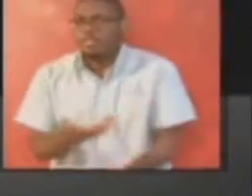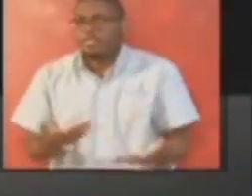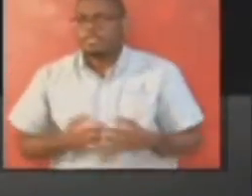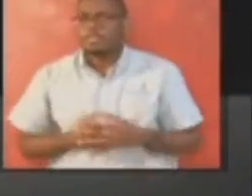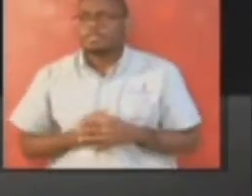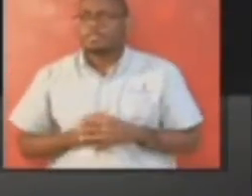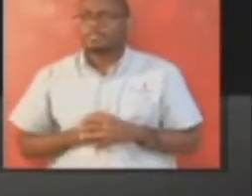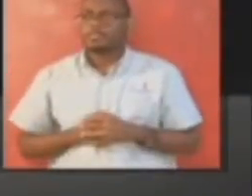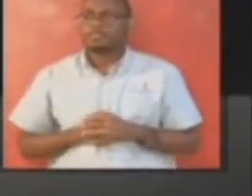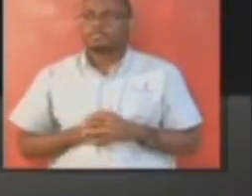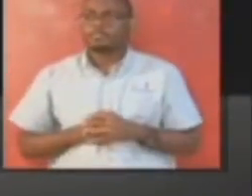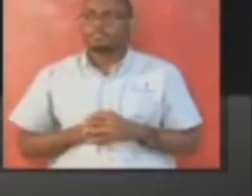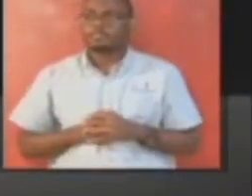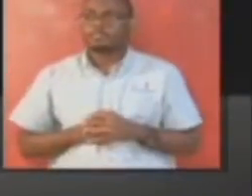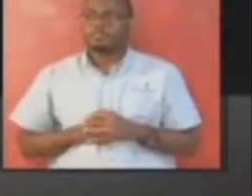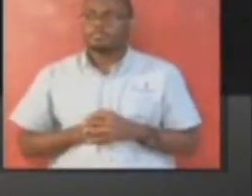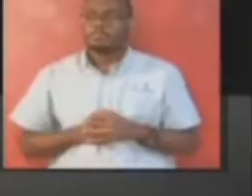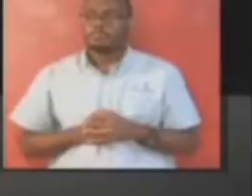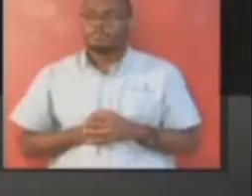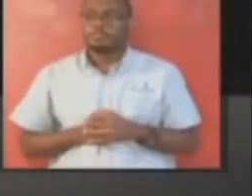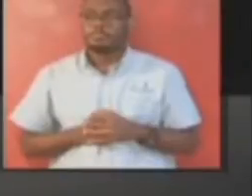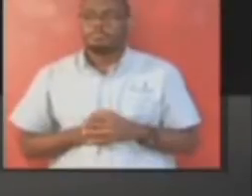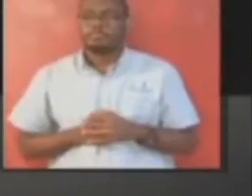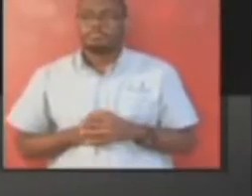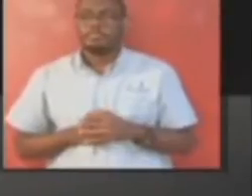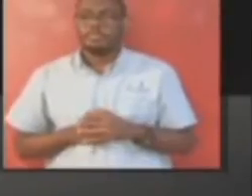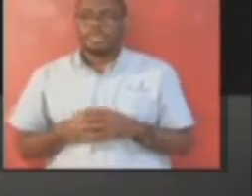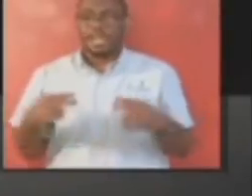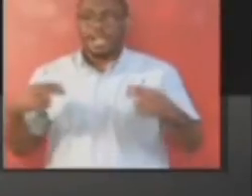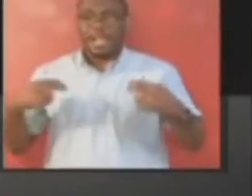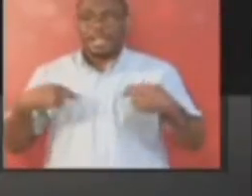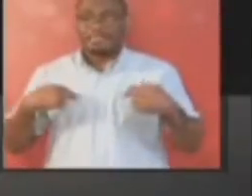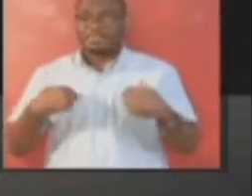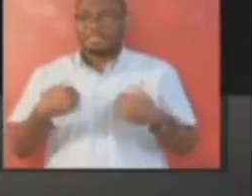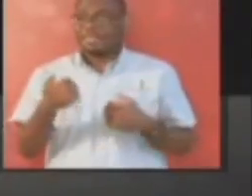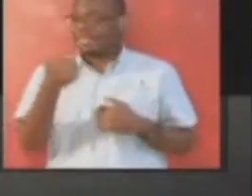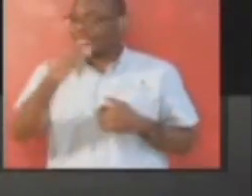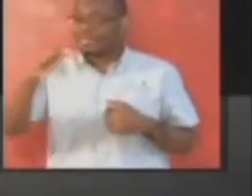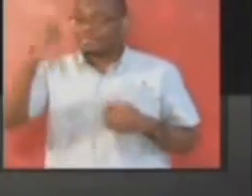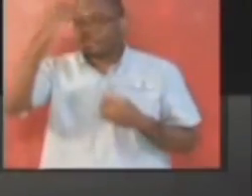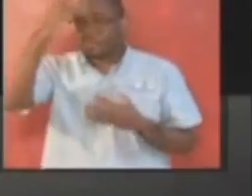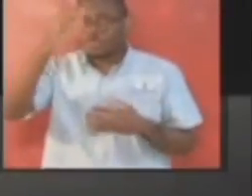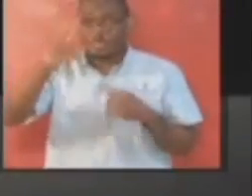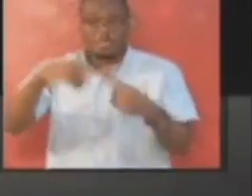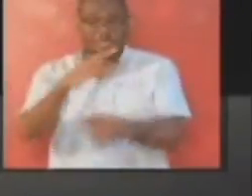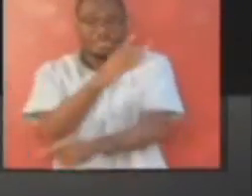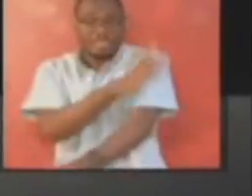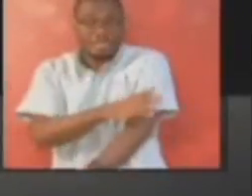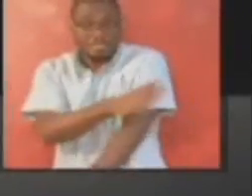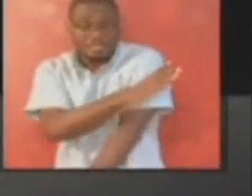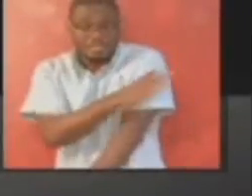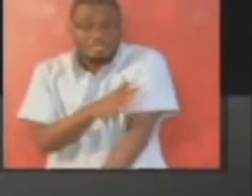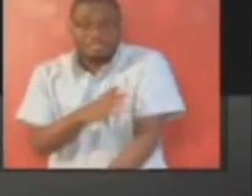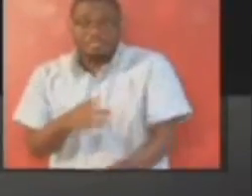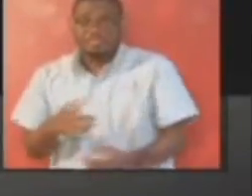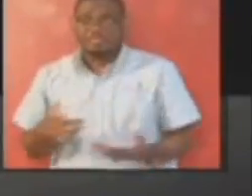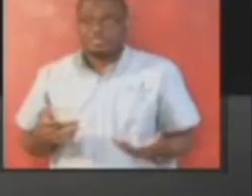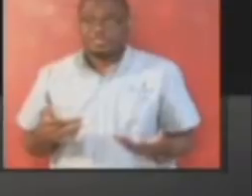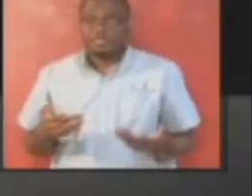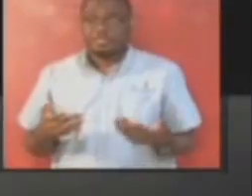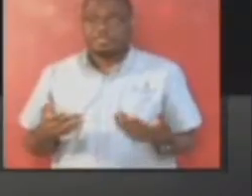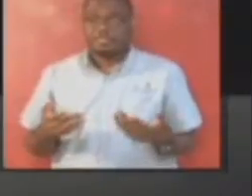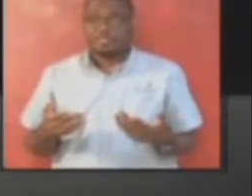clinics. Is there any update on the situation with clinics? Clinics being